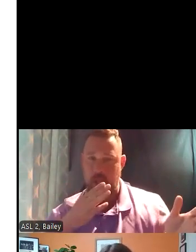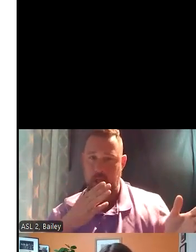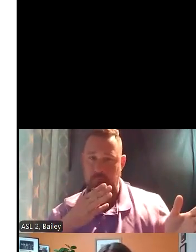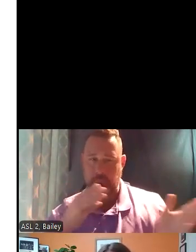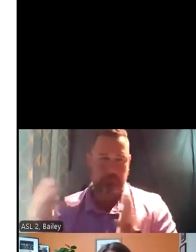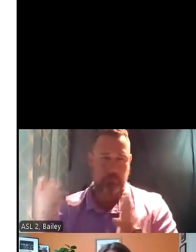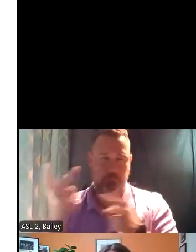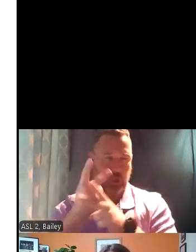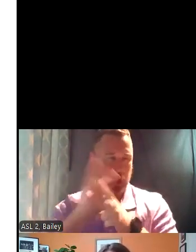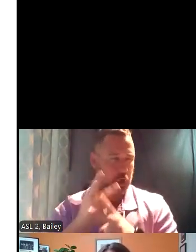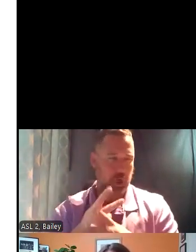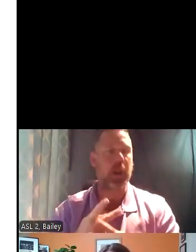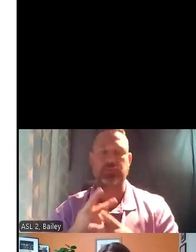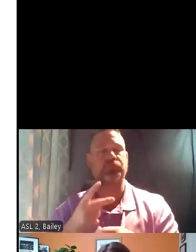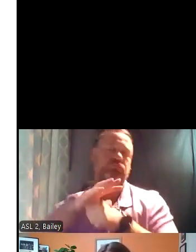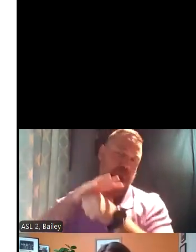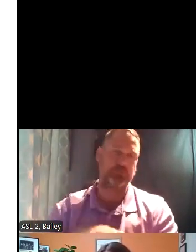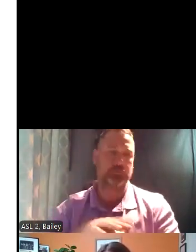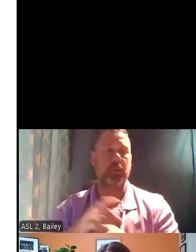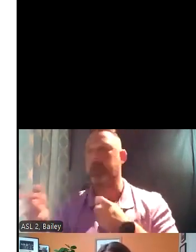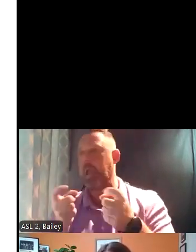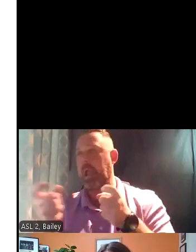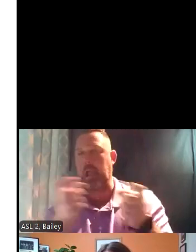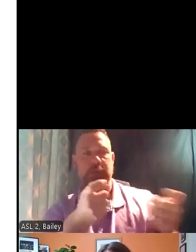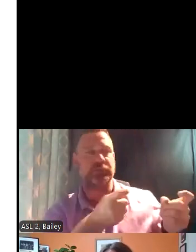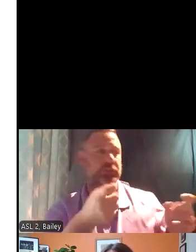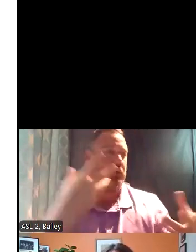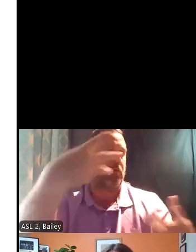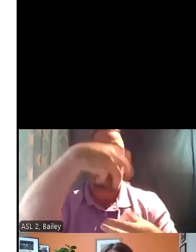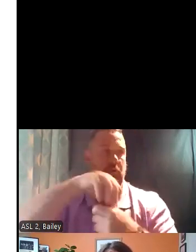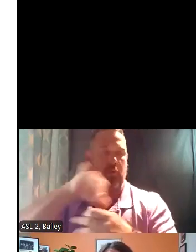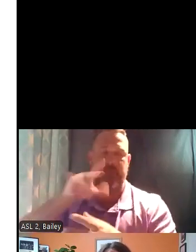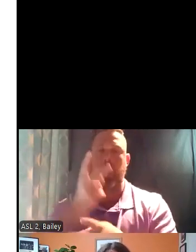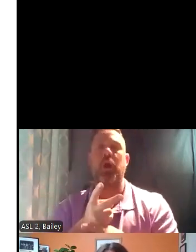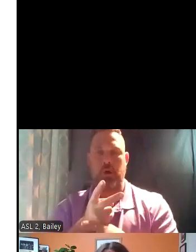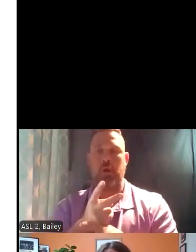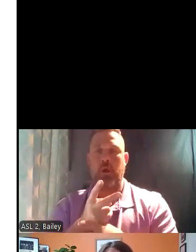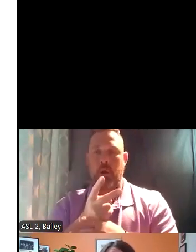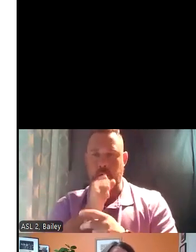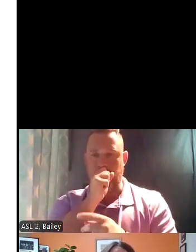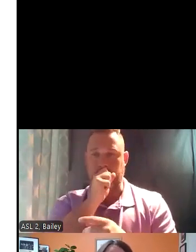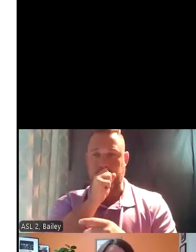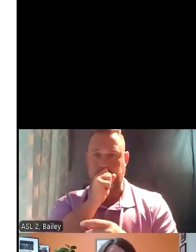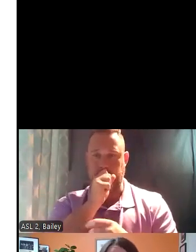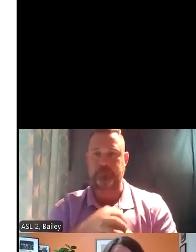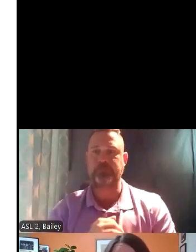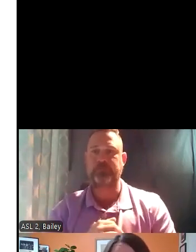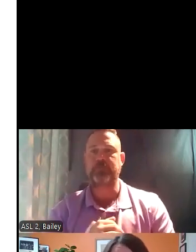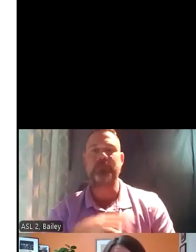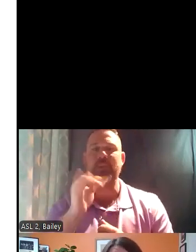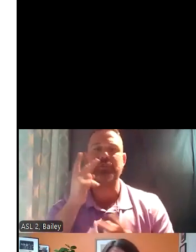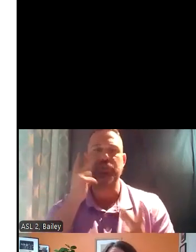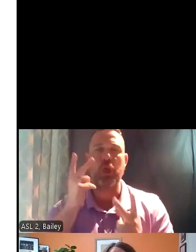is stressful, is managing all of these different elements of care. And while this was just looking at healthcare systems